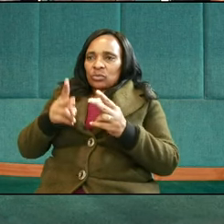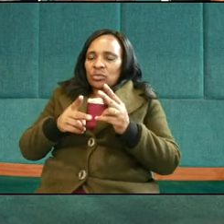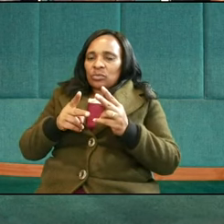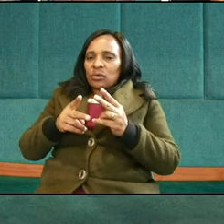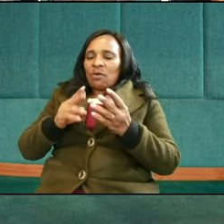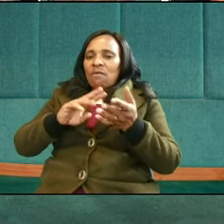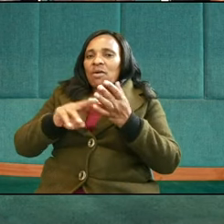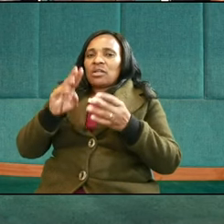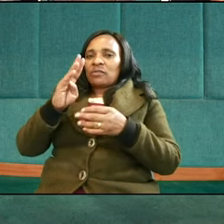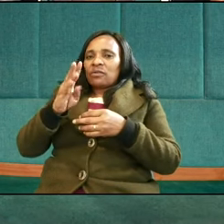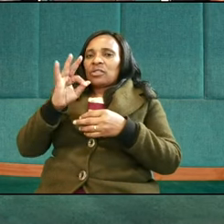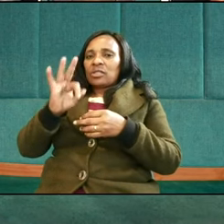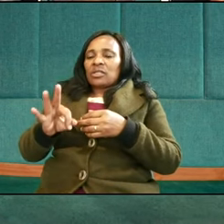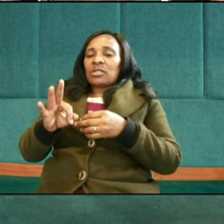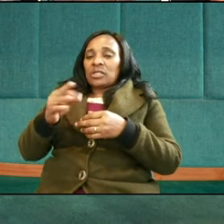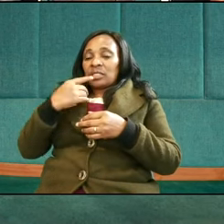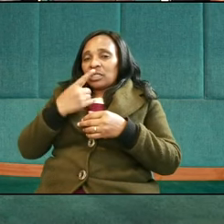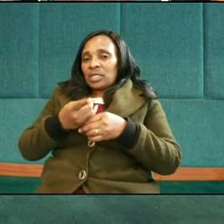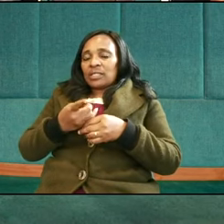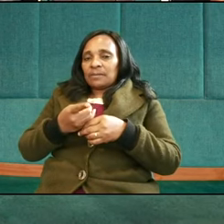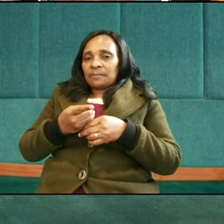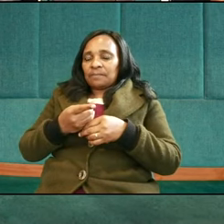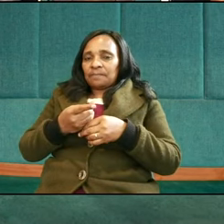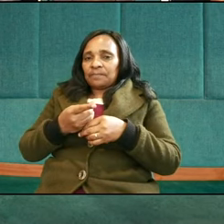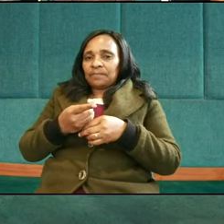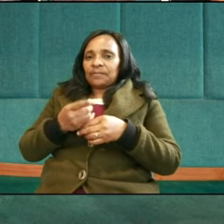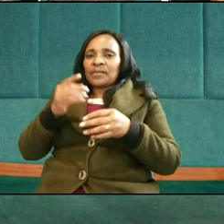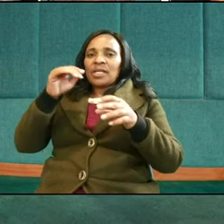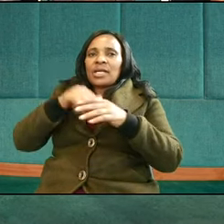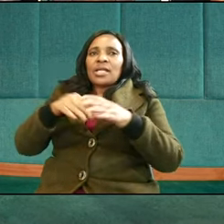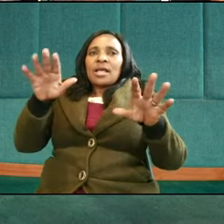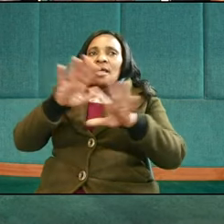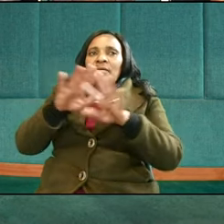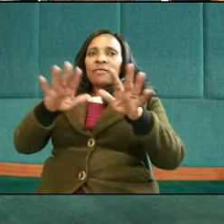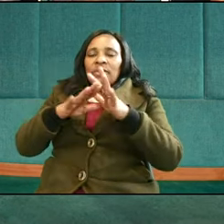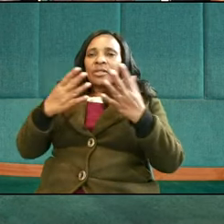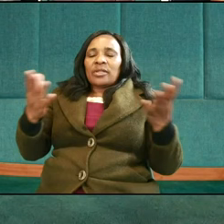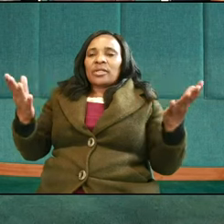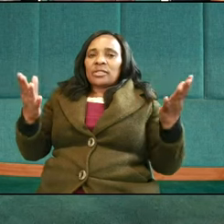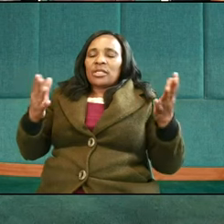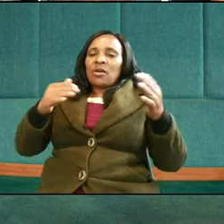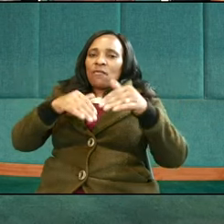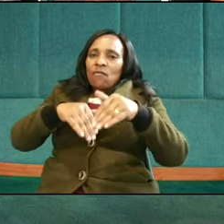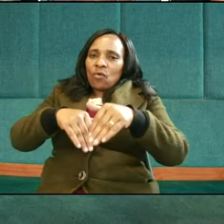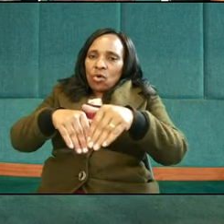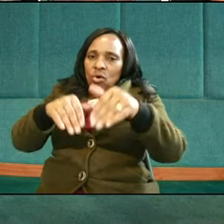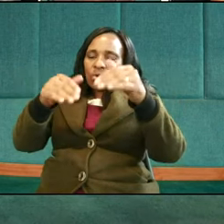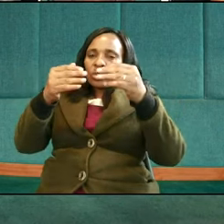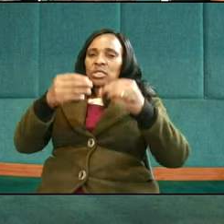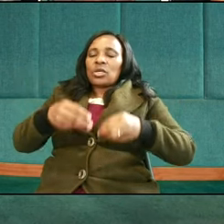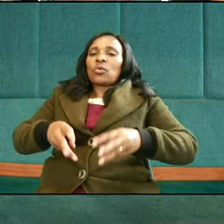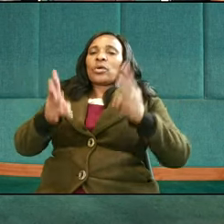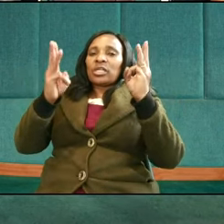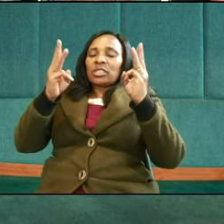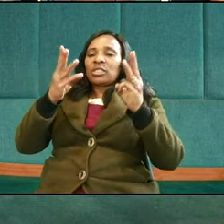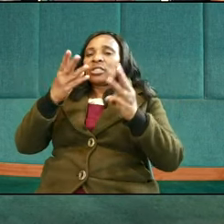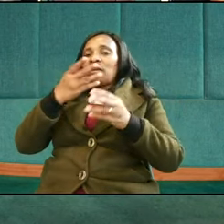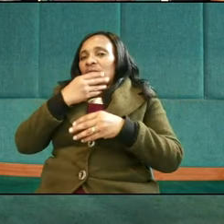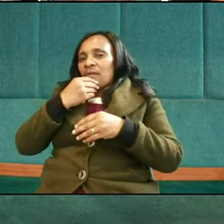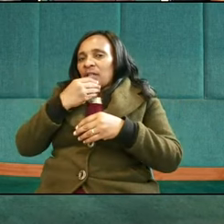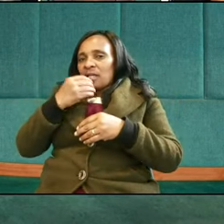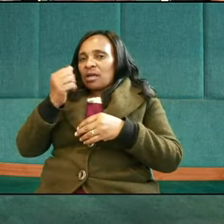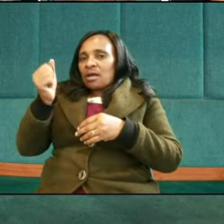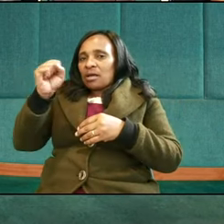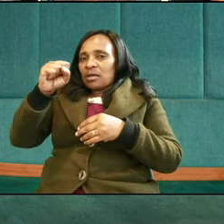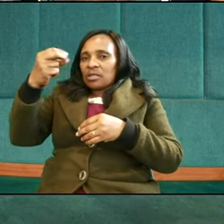22 and verse 43. And it says, in everything he followed the ways of his father Asher and did